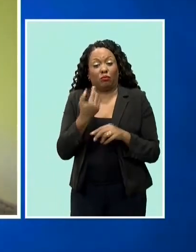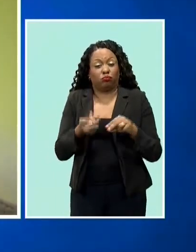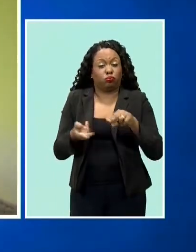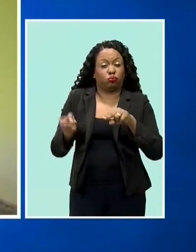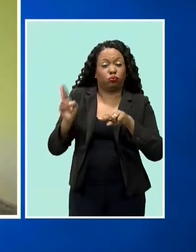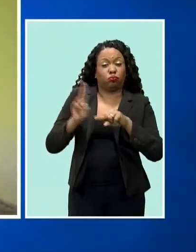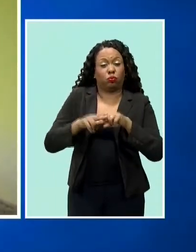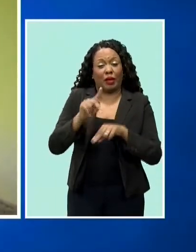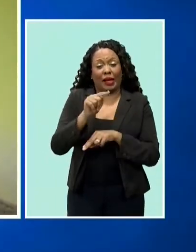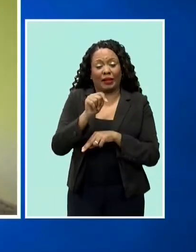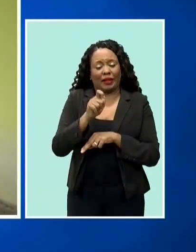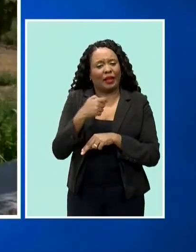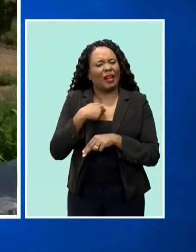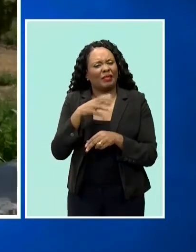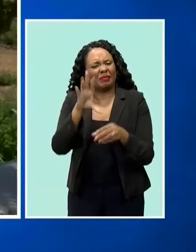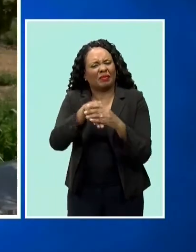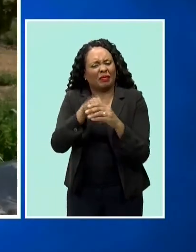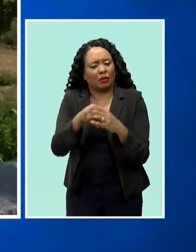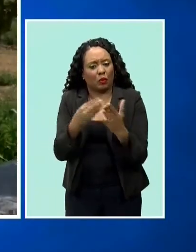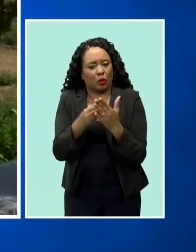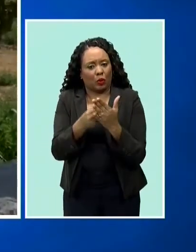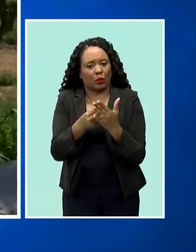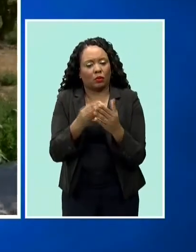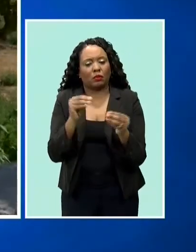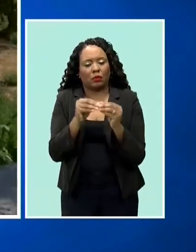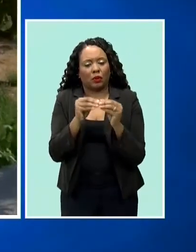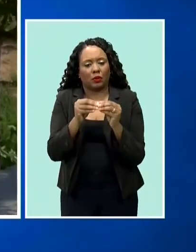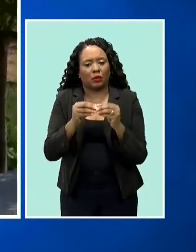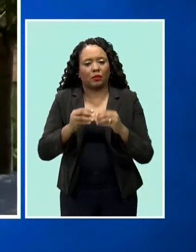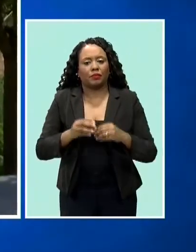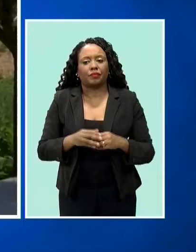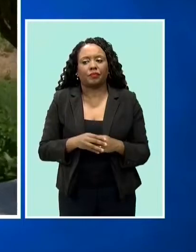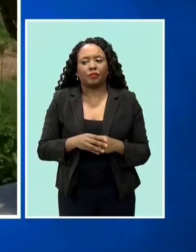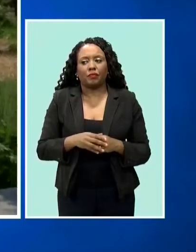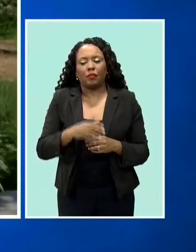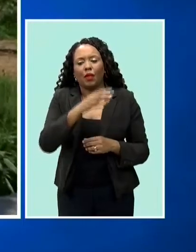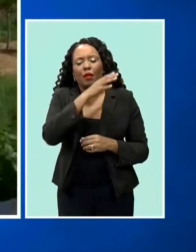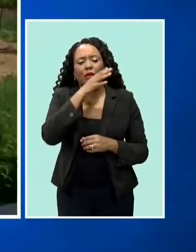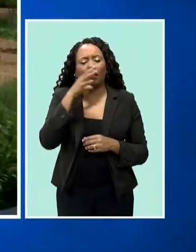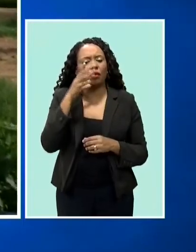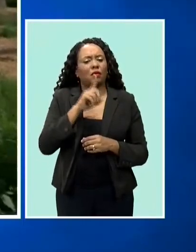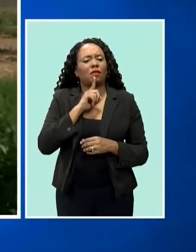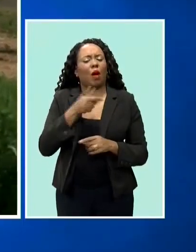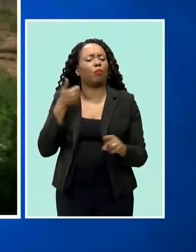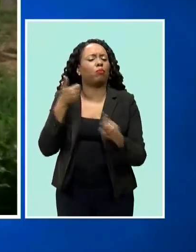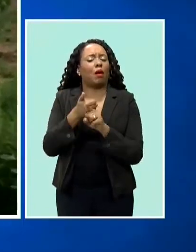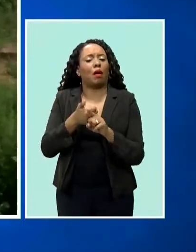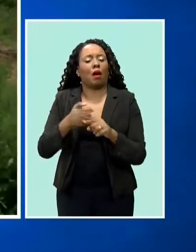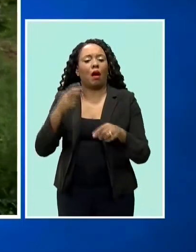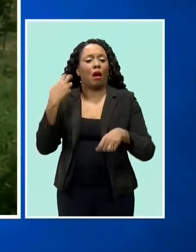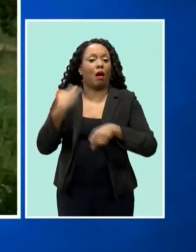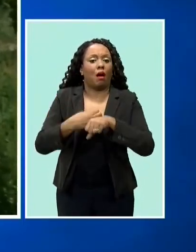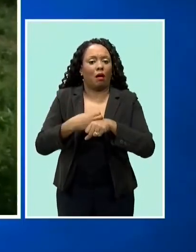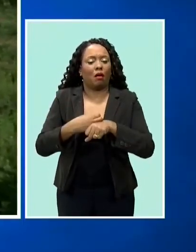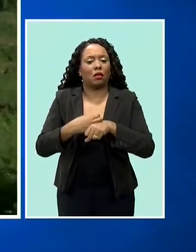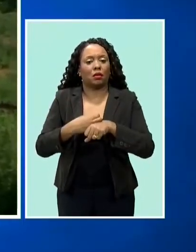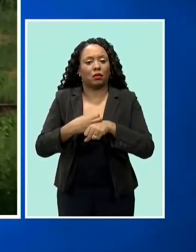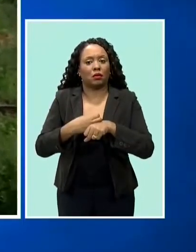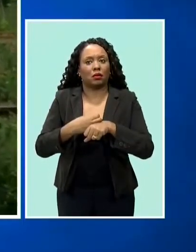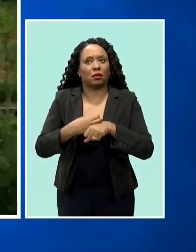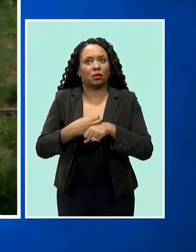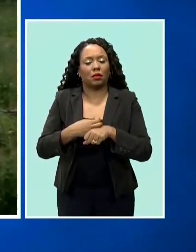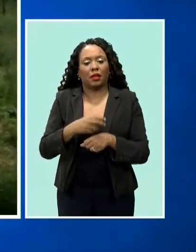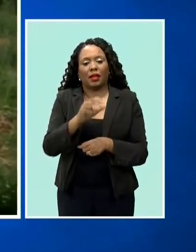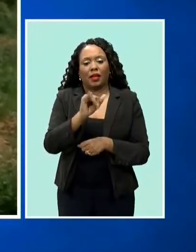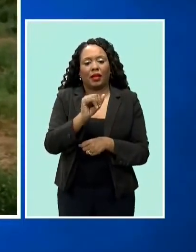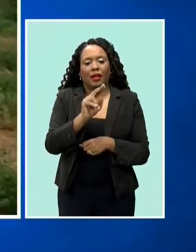even more in the past few years. Farms were among the hardest hit businesses during the Greek economic depression. Their income